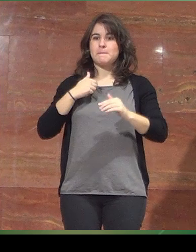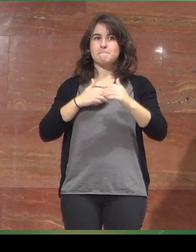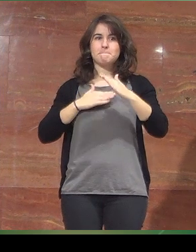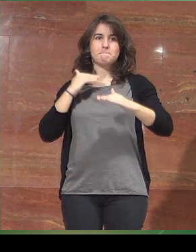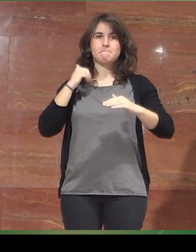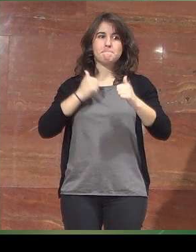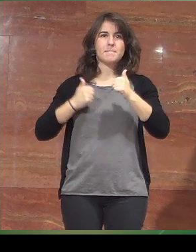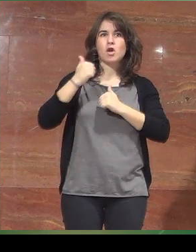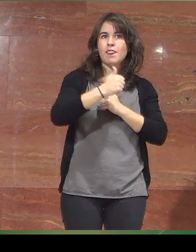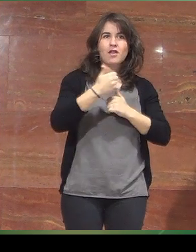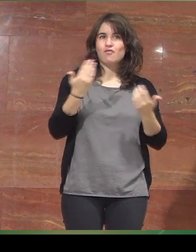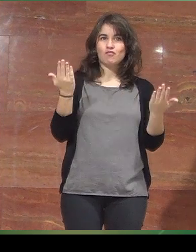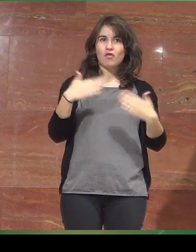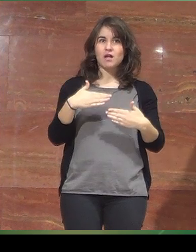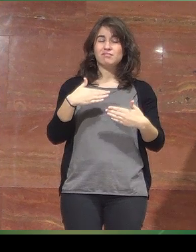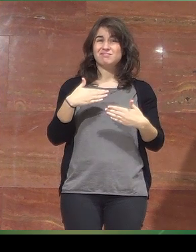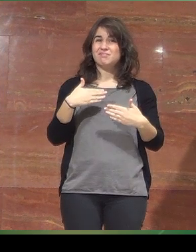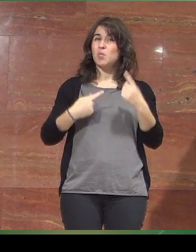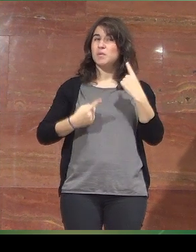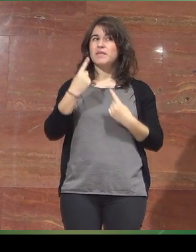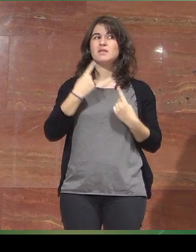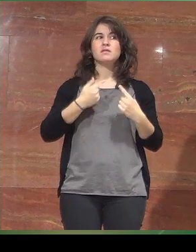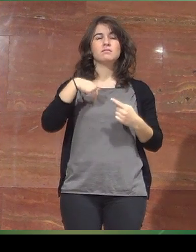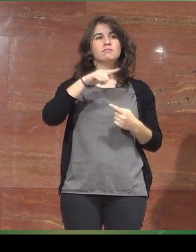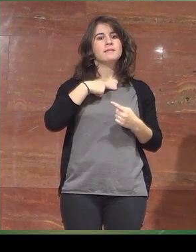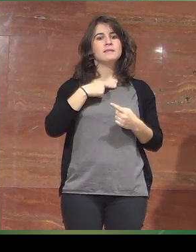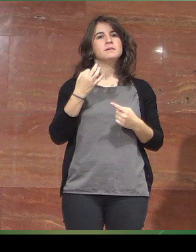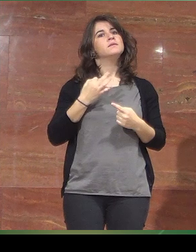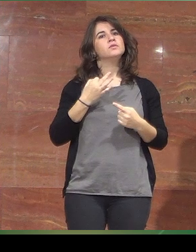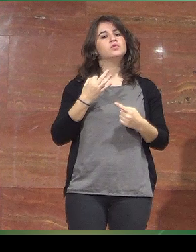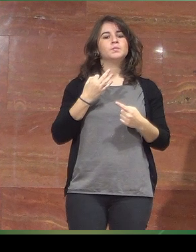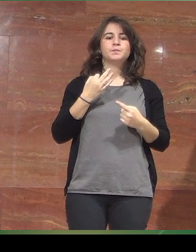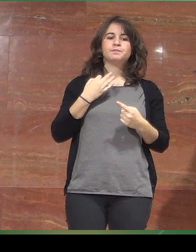compensate for bad design, and Richard showed us some very good examples of that.